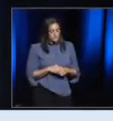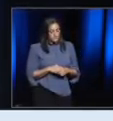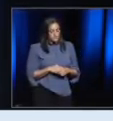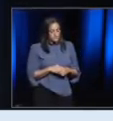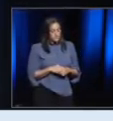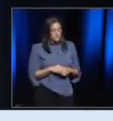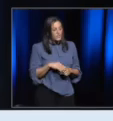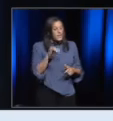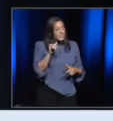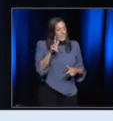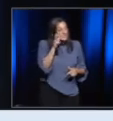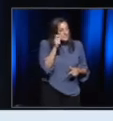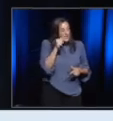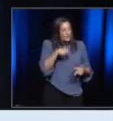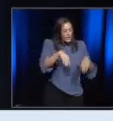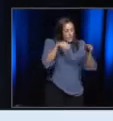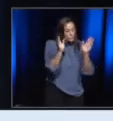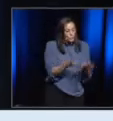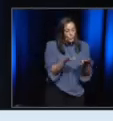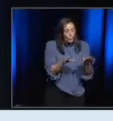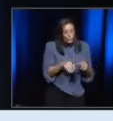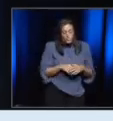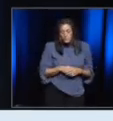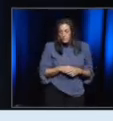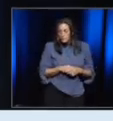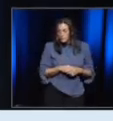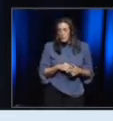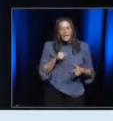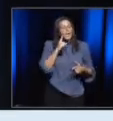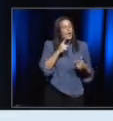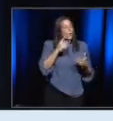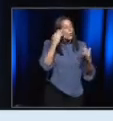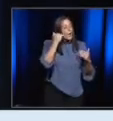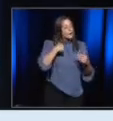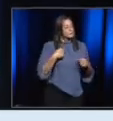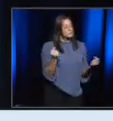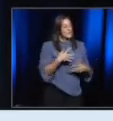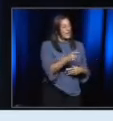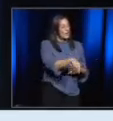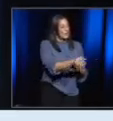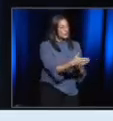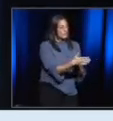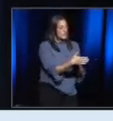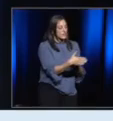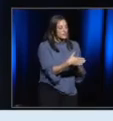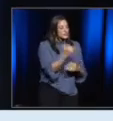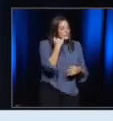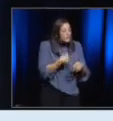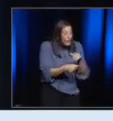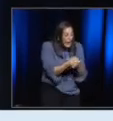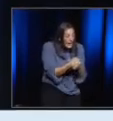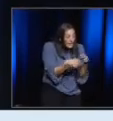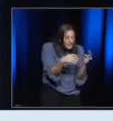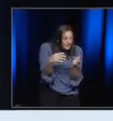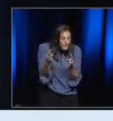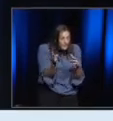That pulse sound we think they use to scare fish. Straining sound is incredible.